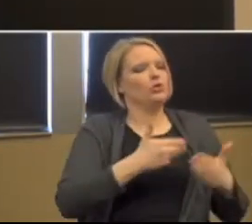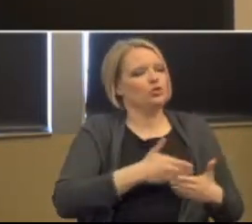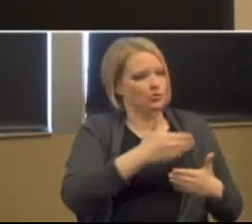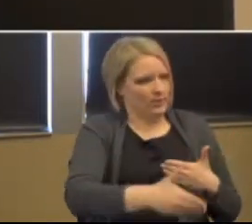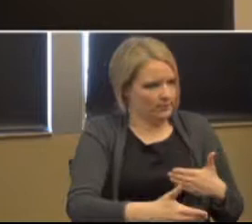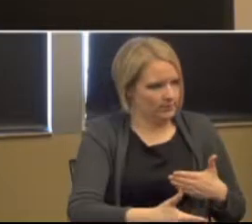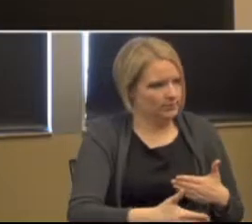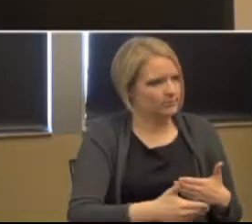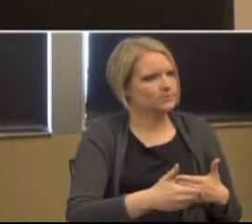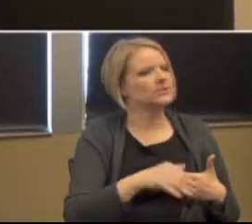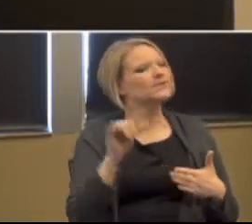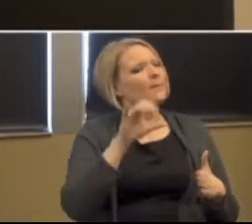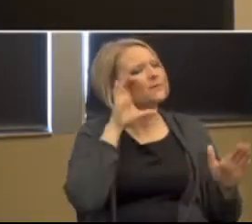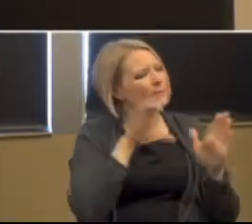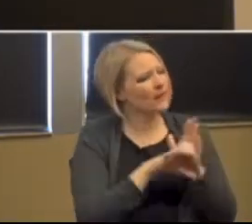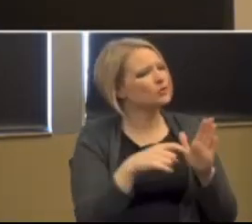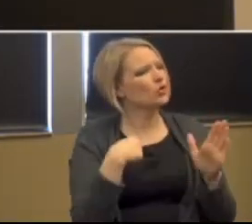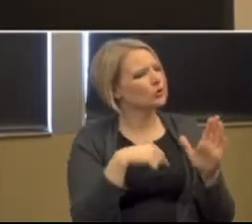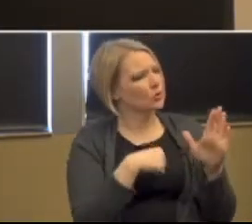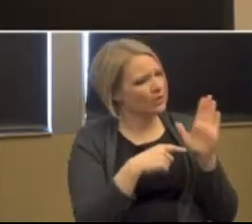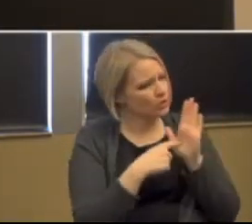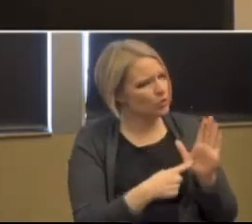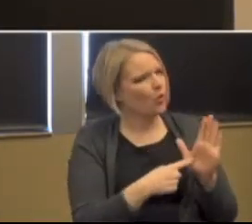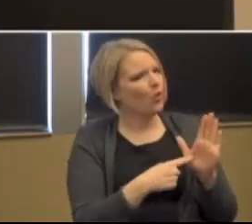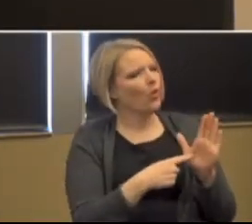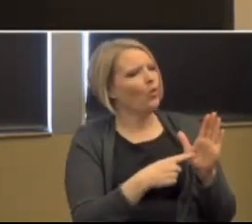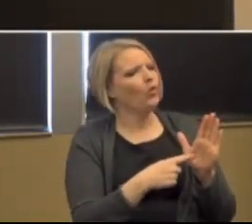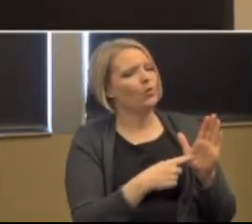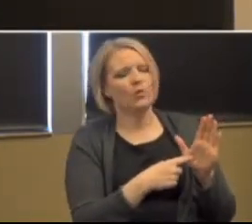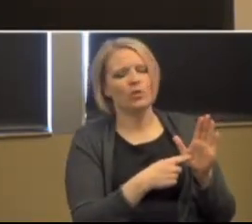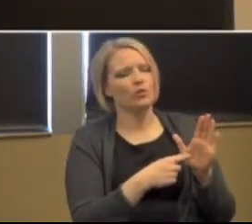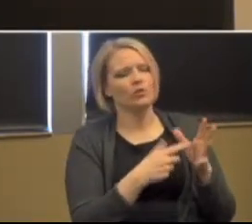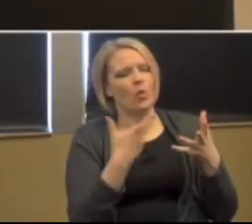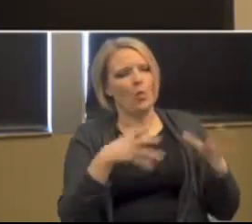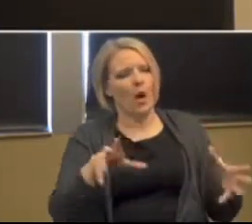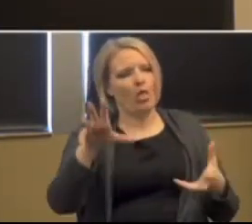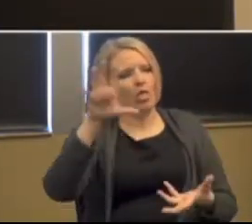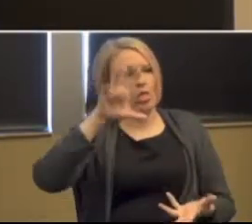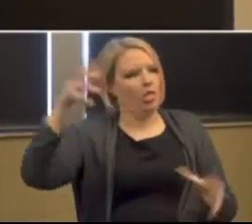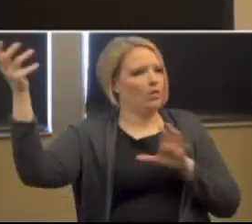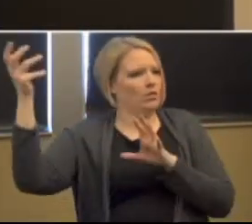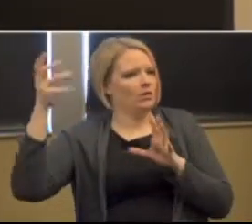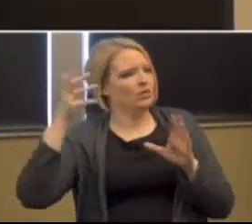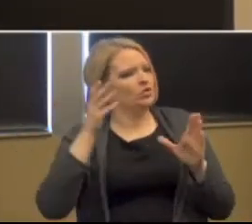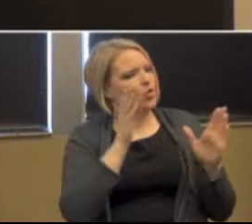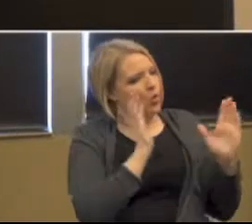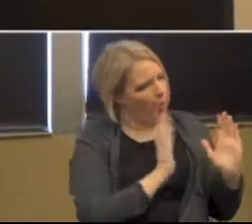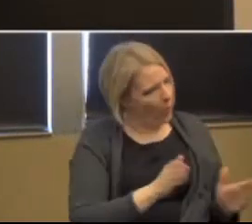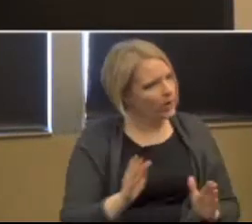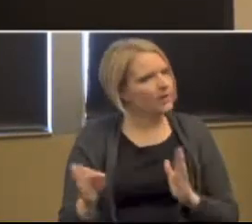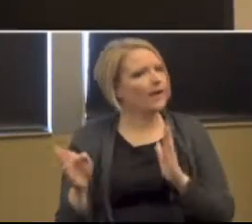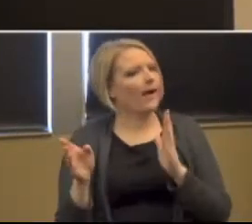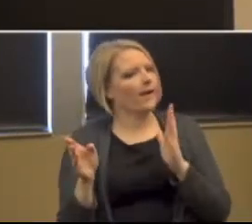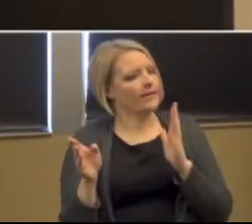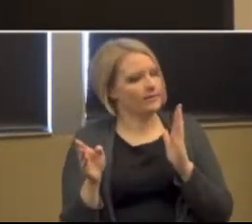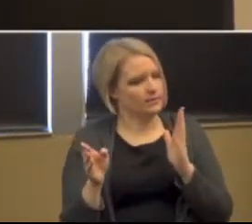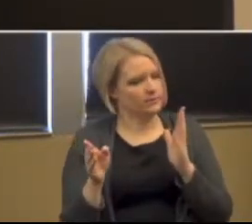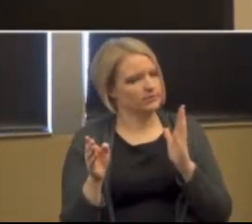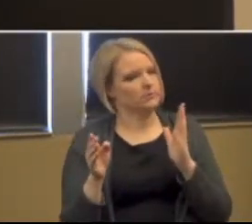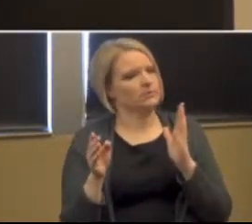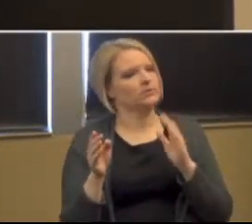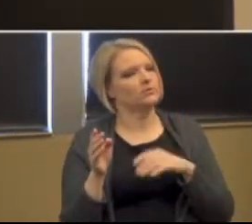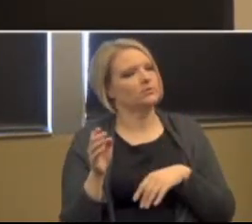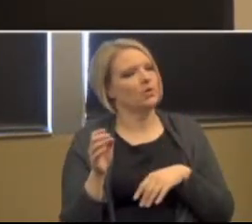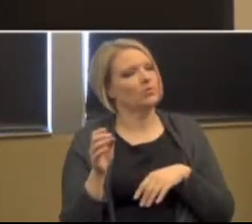organized. I think that the pictures we've shown you today have shown that. There's no chaos there. It's very organized, and that